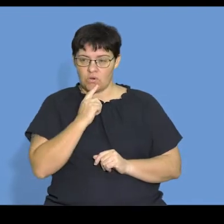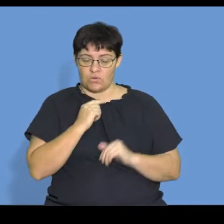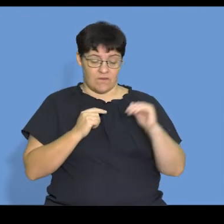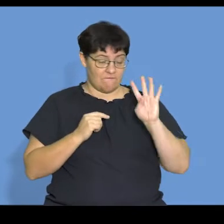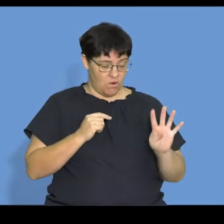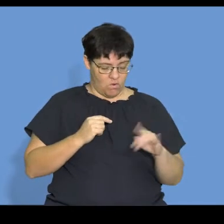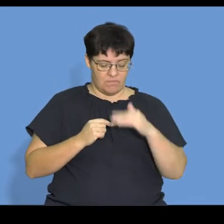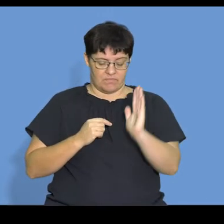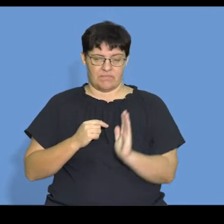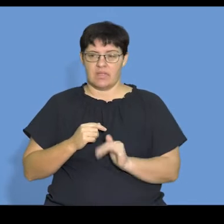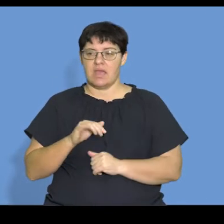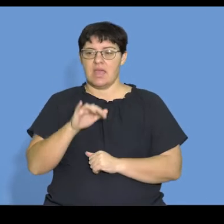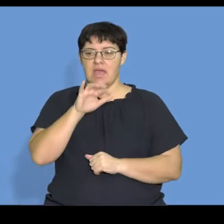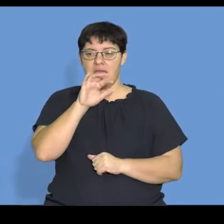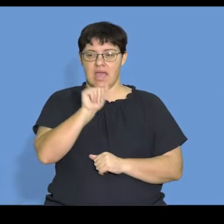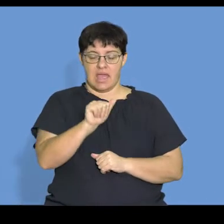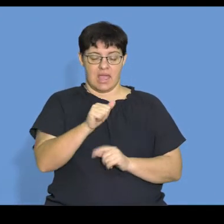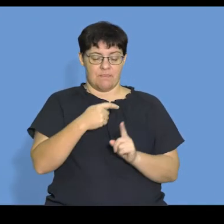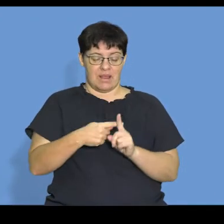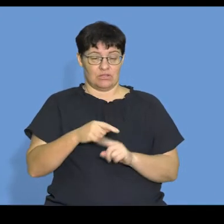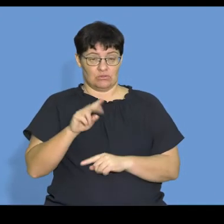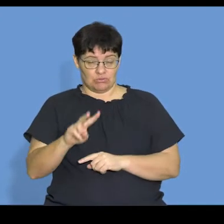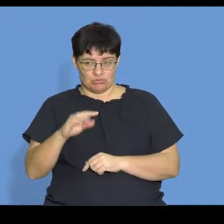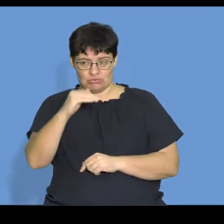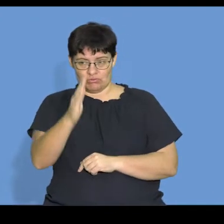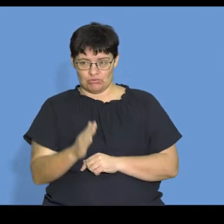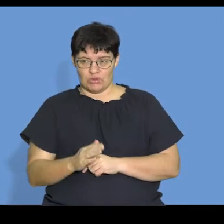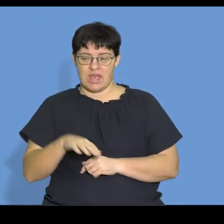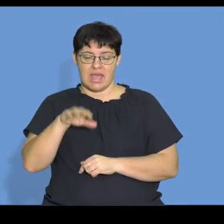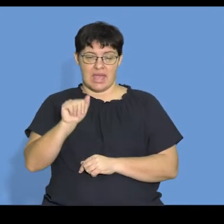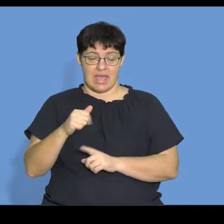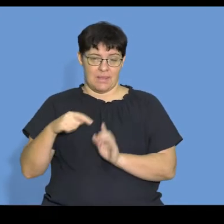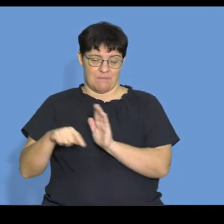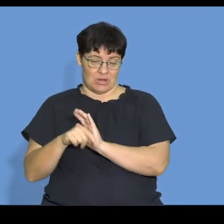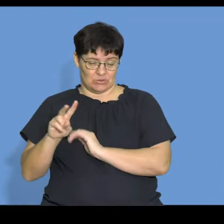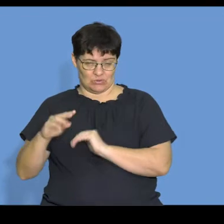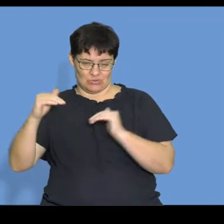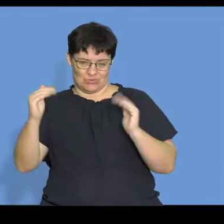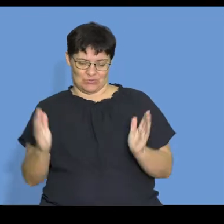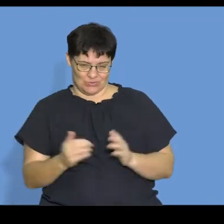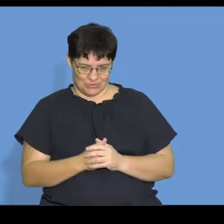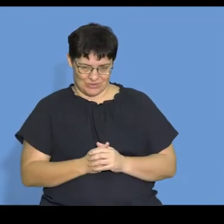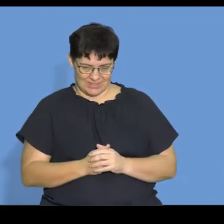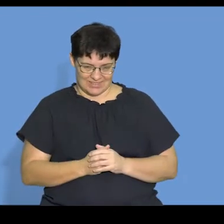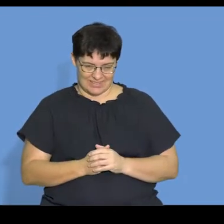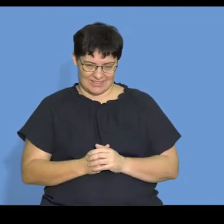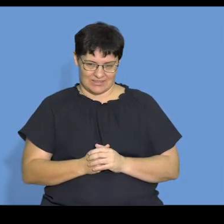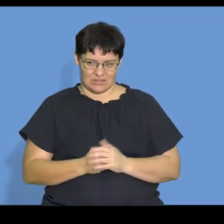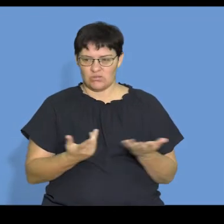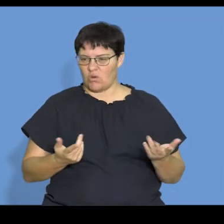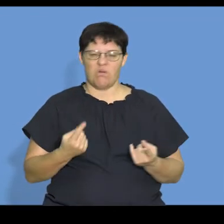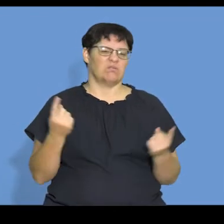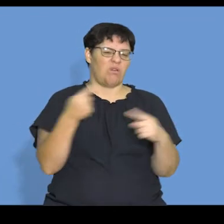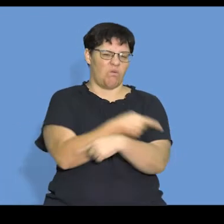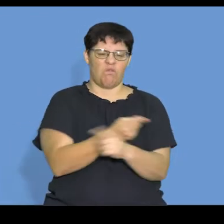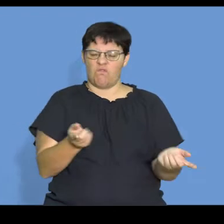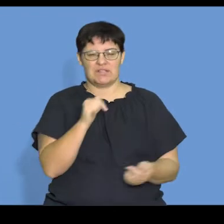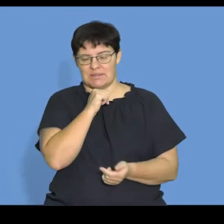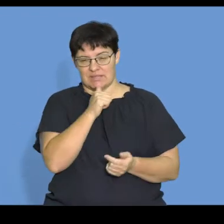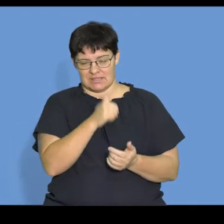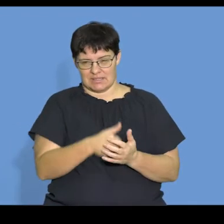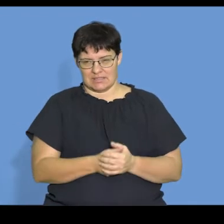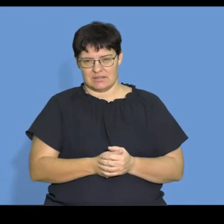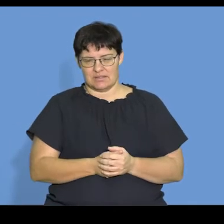and a, the factors of 4, which is 2 and 2. And then my signs will be plus and a minus. I really